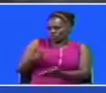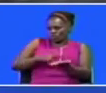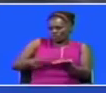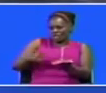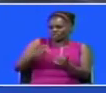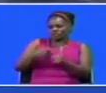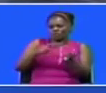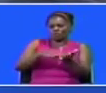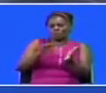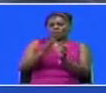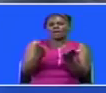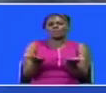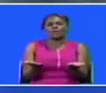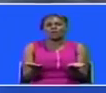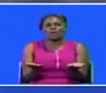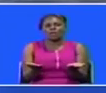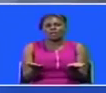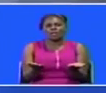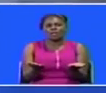book. Apostle Paul said in